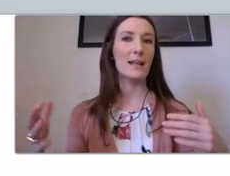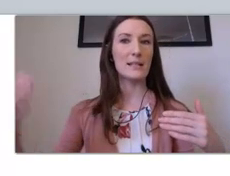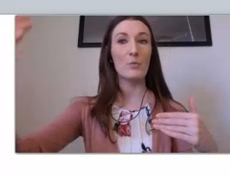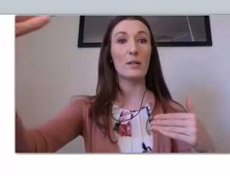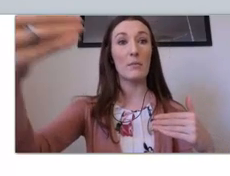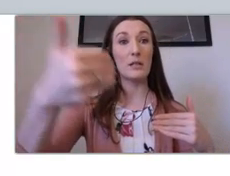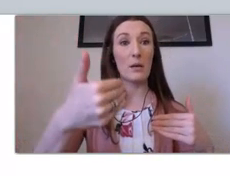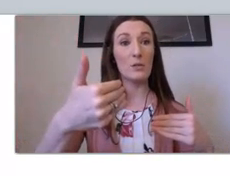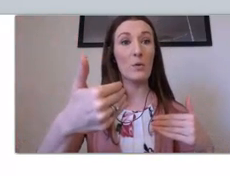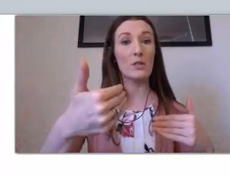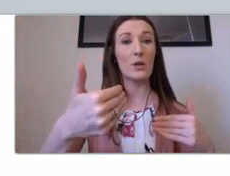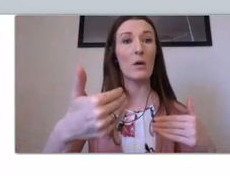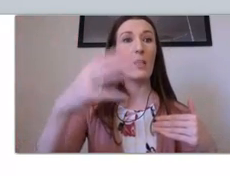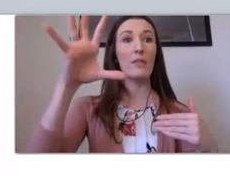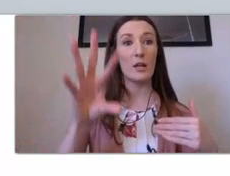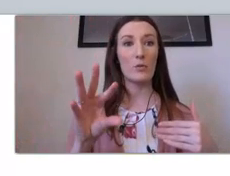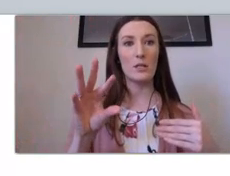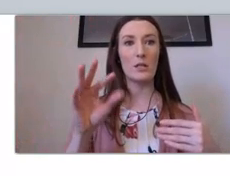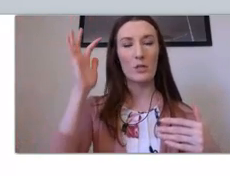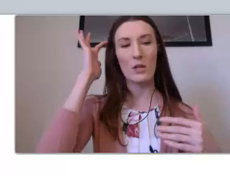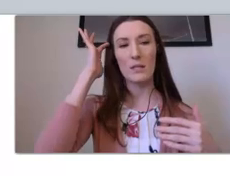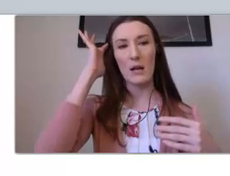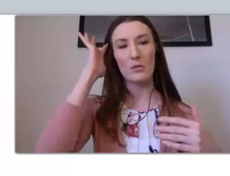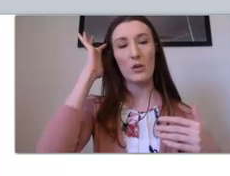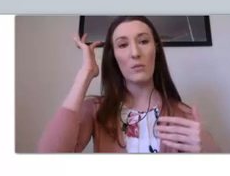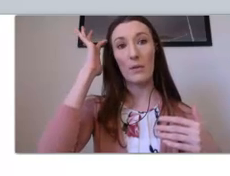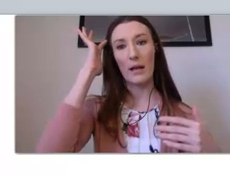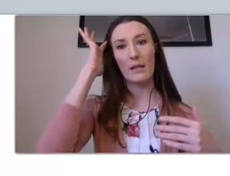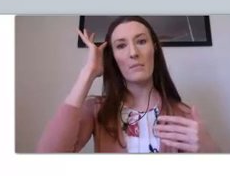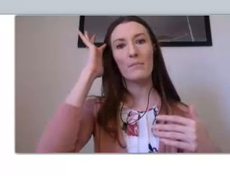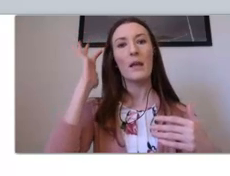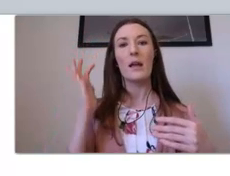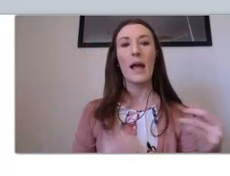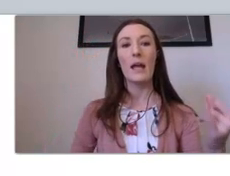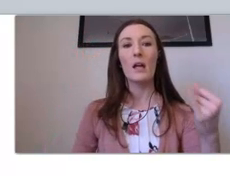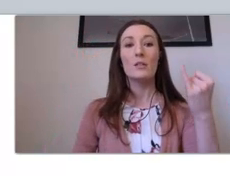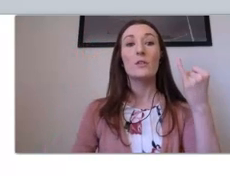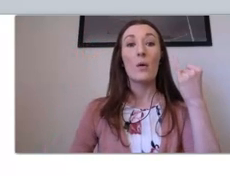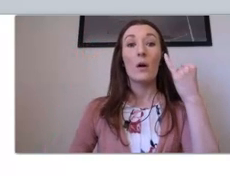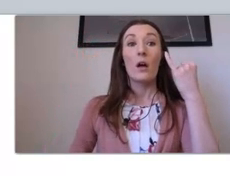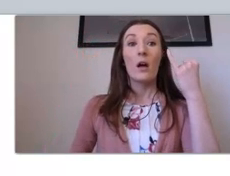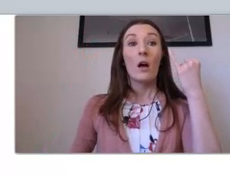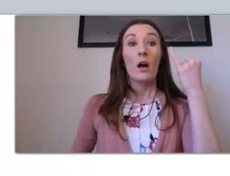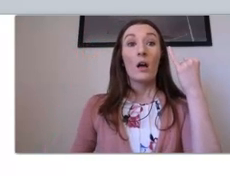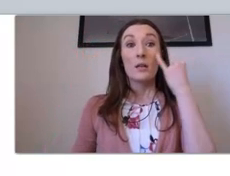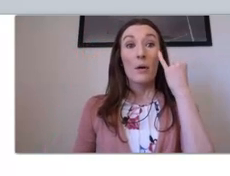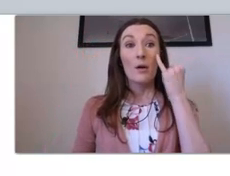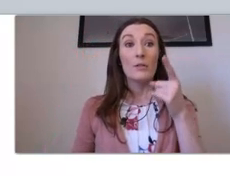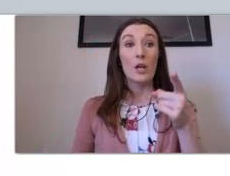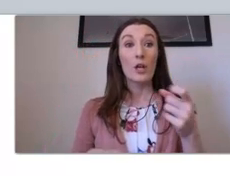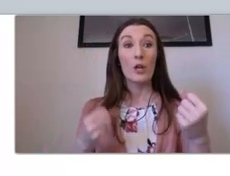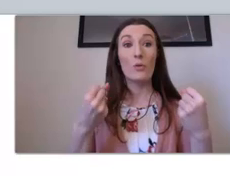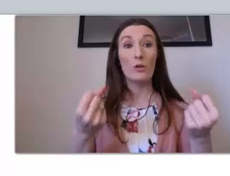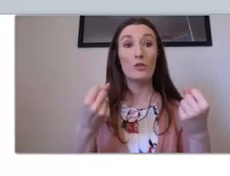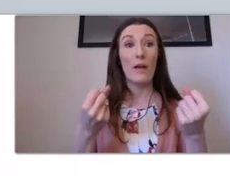is fine, except when somebody's coming towards you, then you need to switch them down so you don't blind them. Okay, so